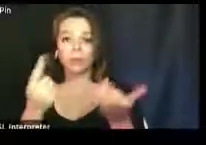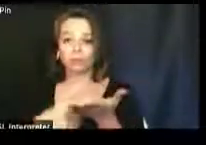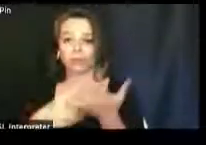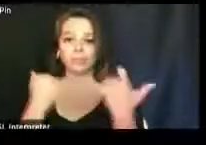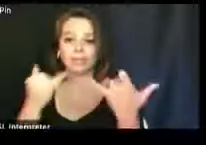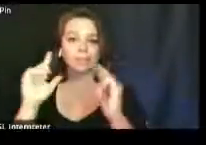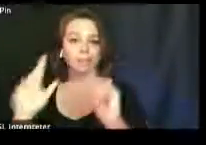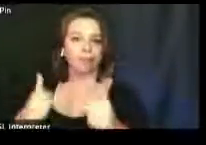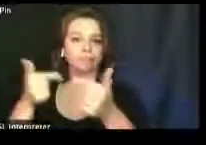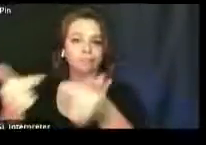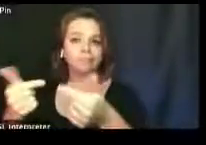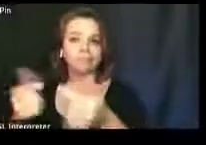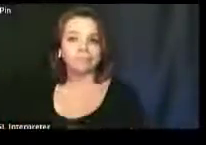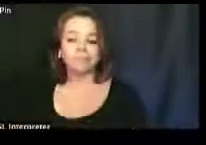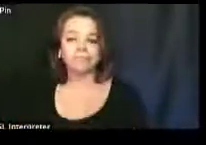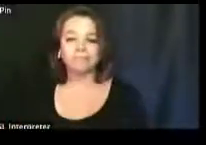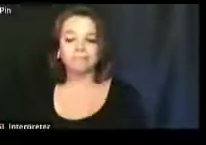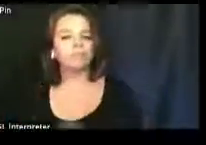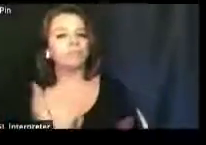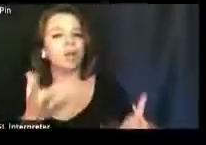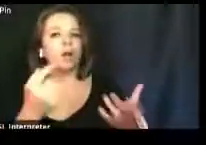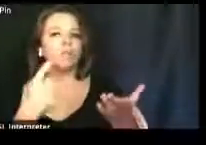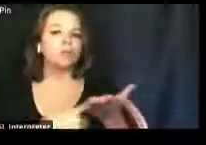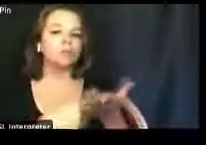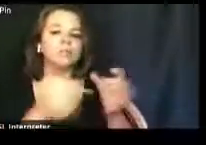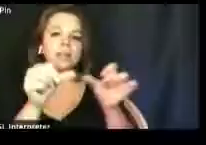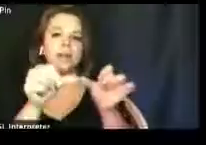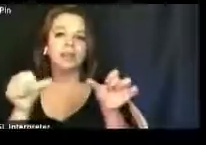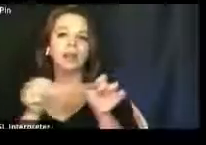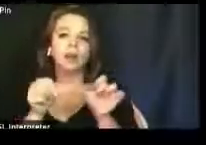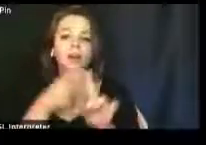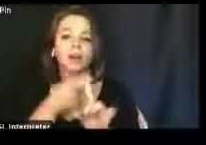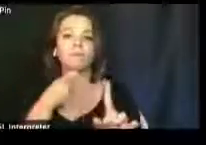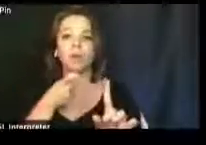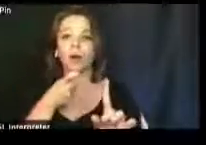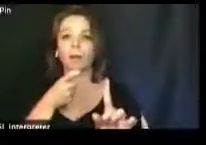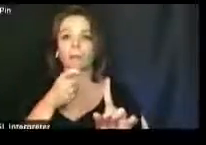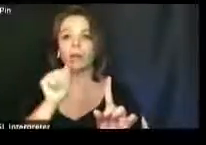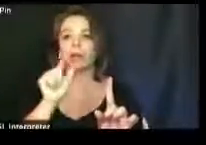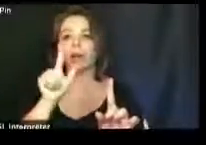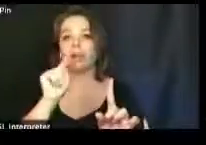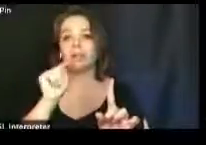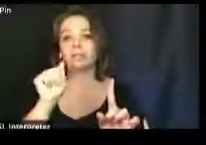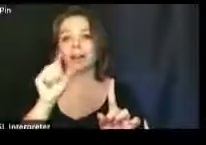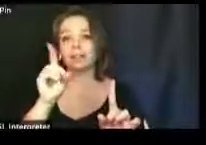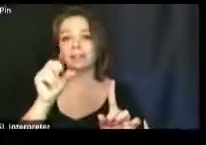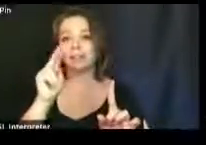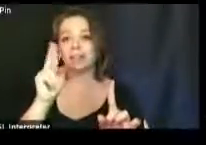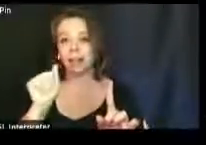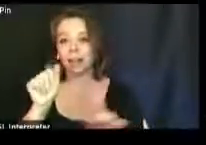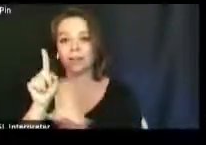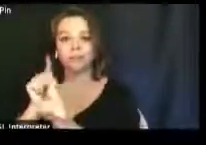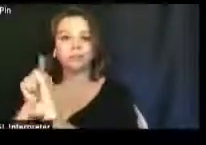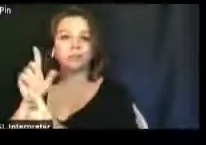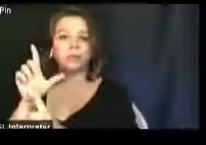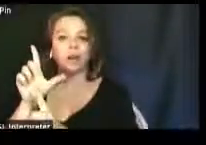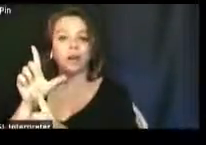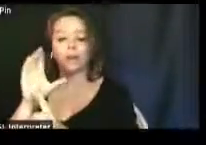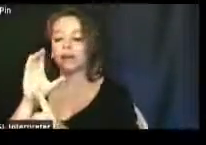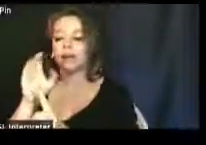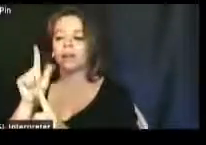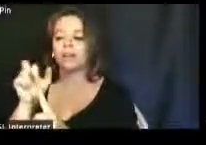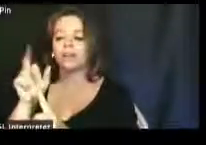yours. I would like to discuss the area from Altadena to Claremont, north of the